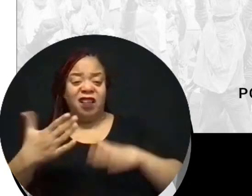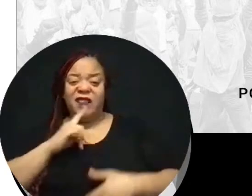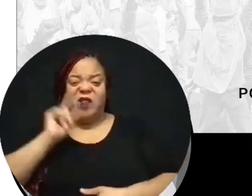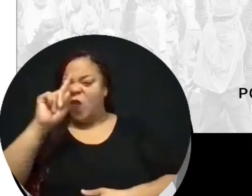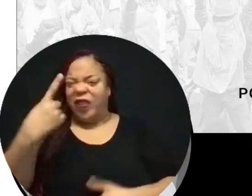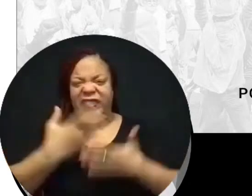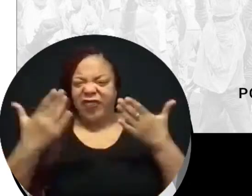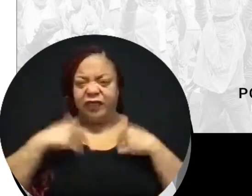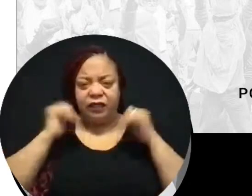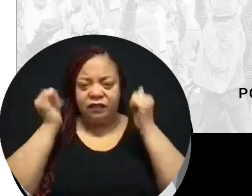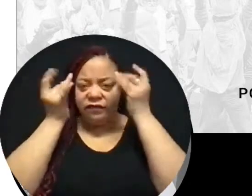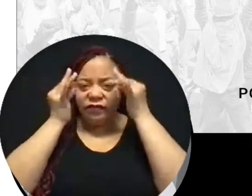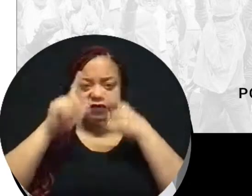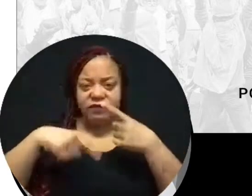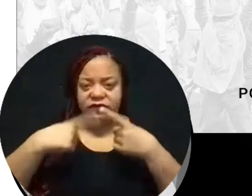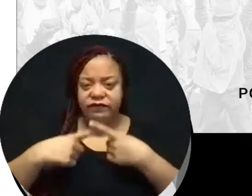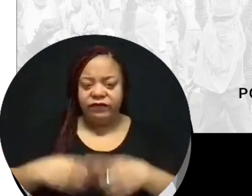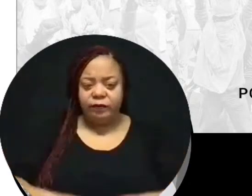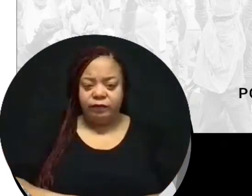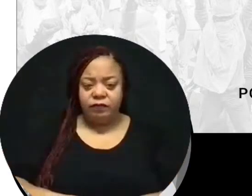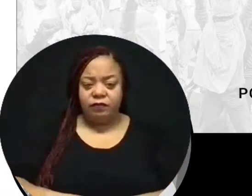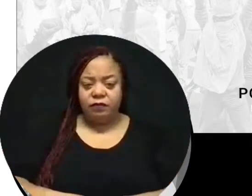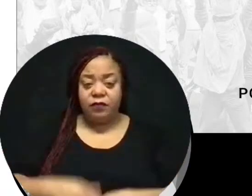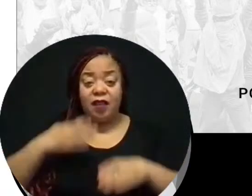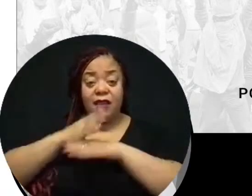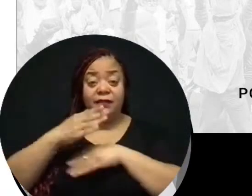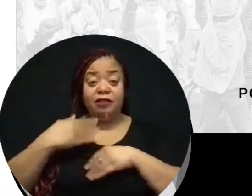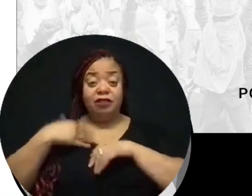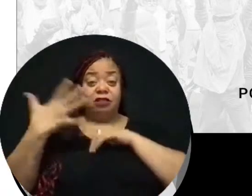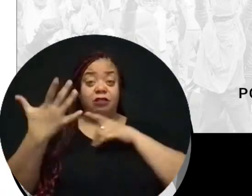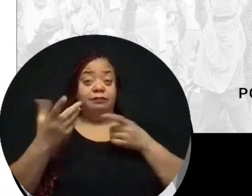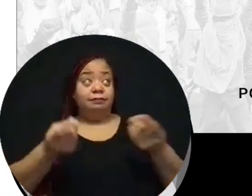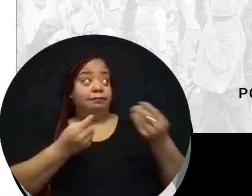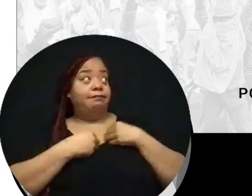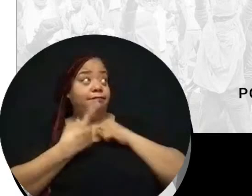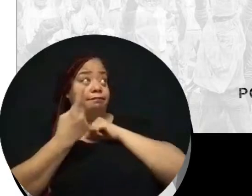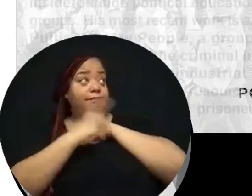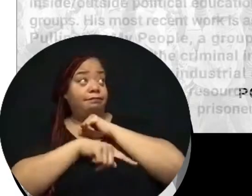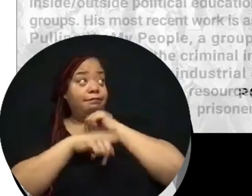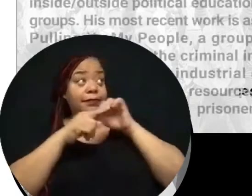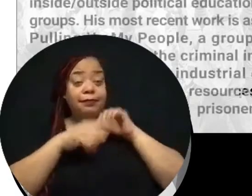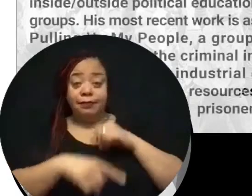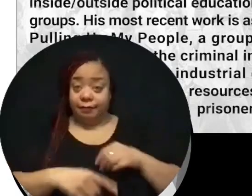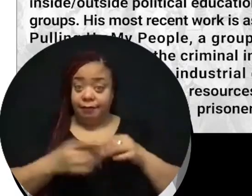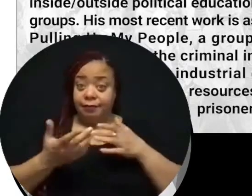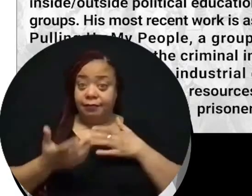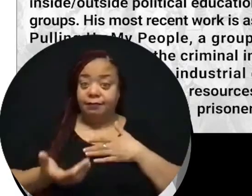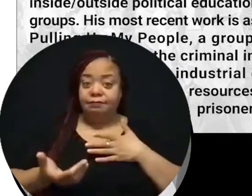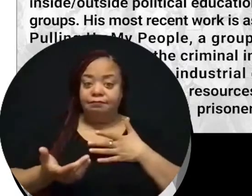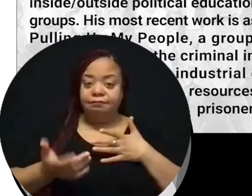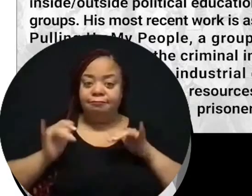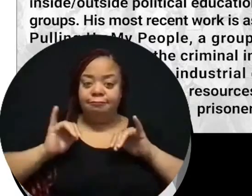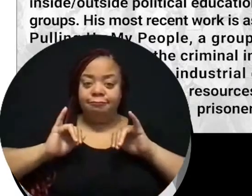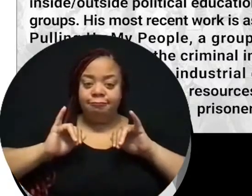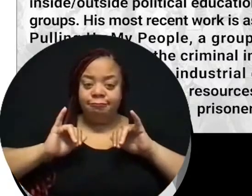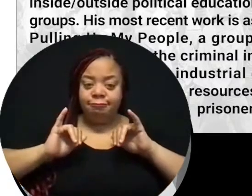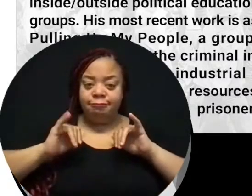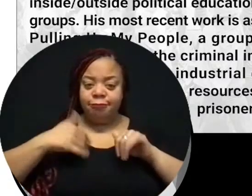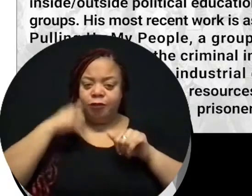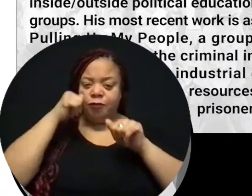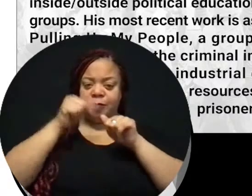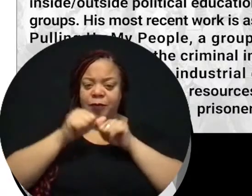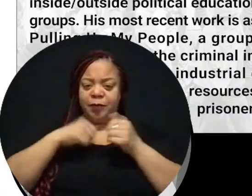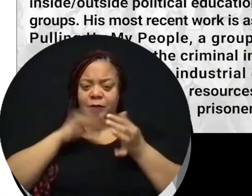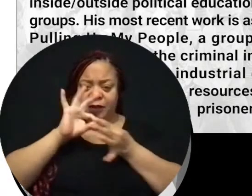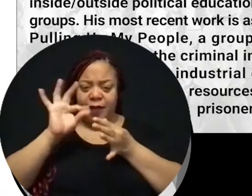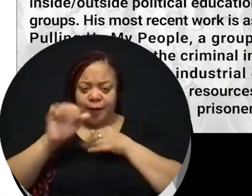I'm 26, I got 2 years in, 6.5 years to my minimum, 27, 28. That means